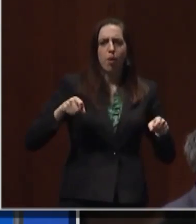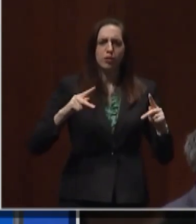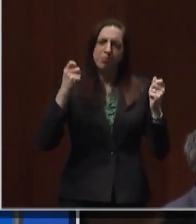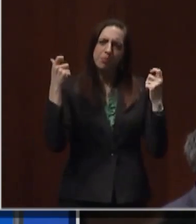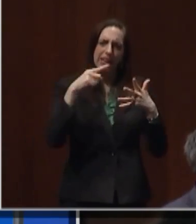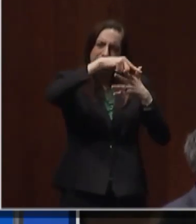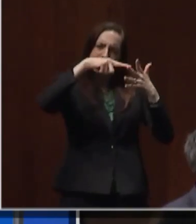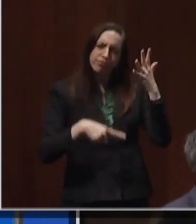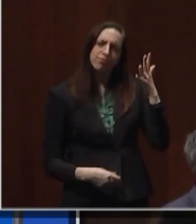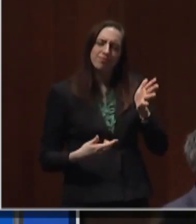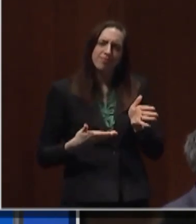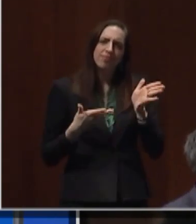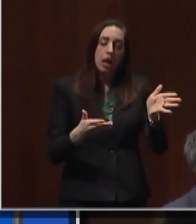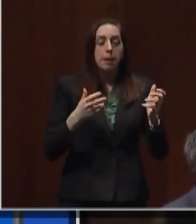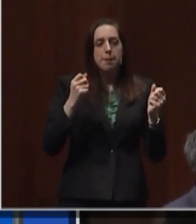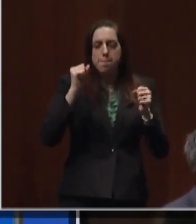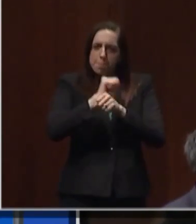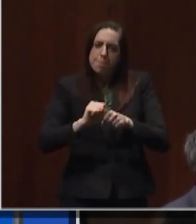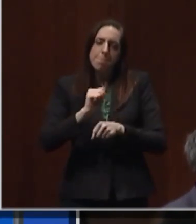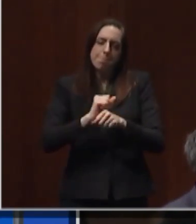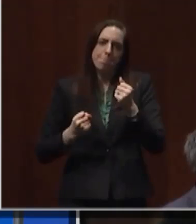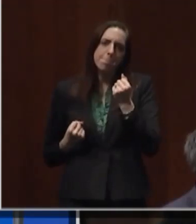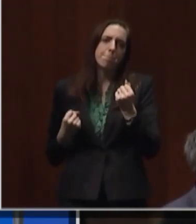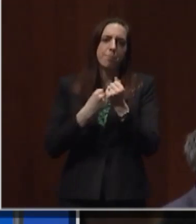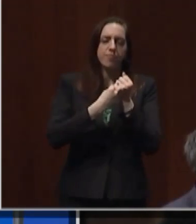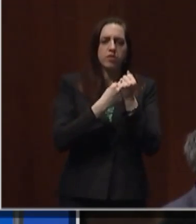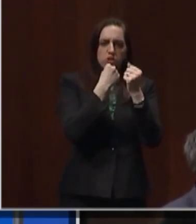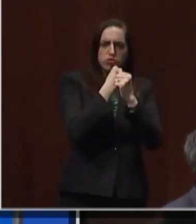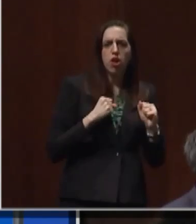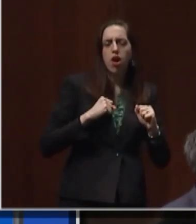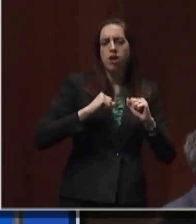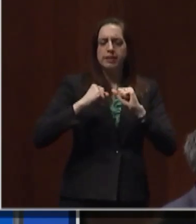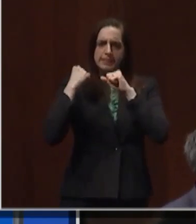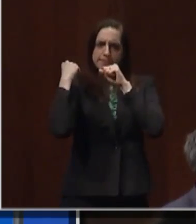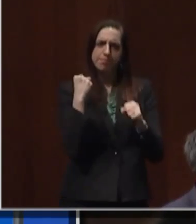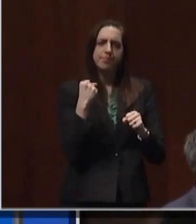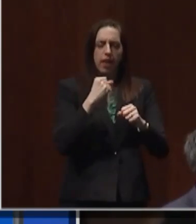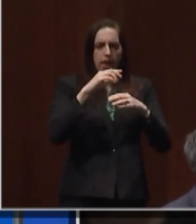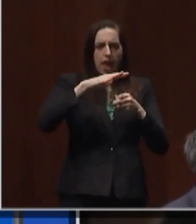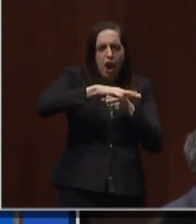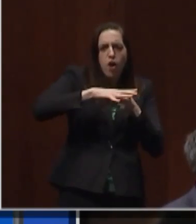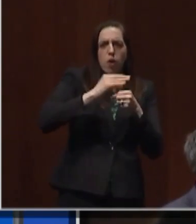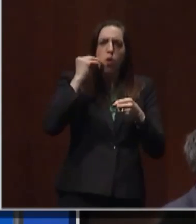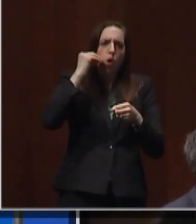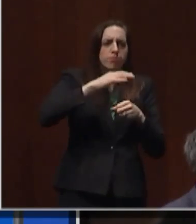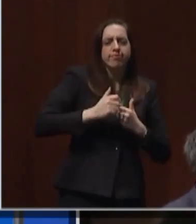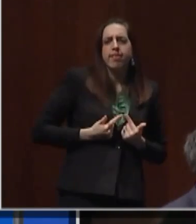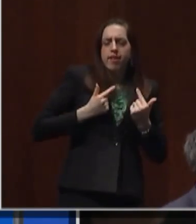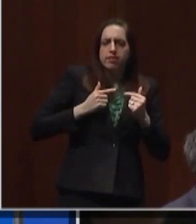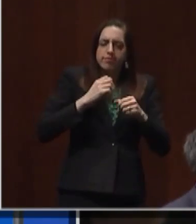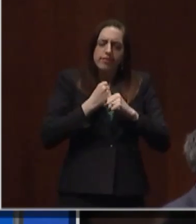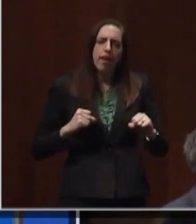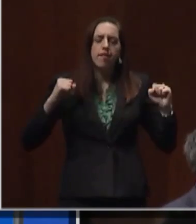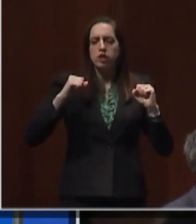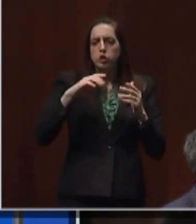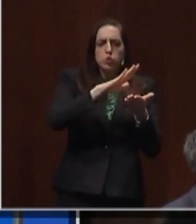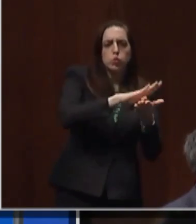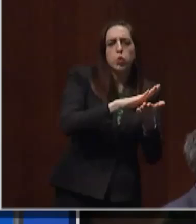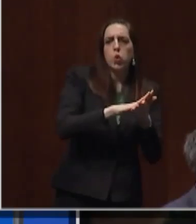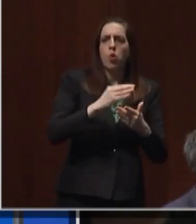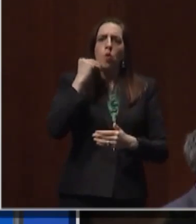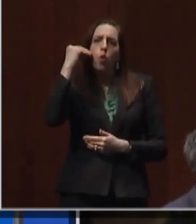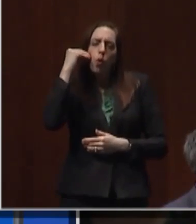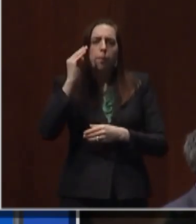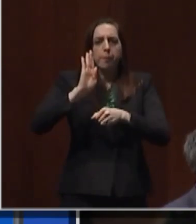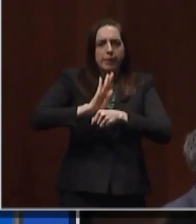A city that continuously works on strong and safe neighborhoods, where residents, schools, and businesses work together, and where